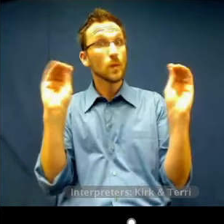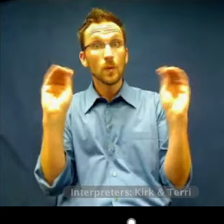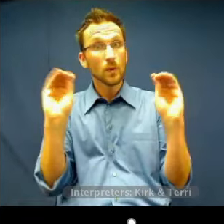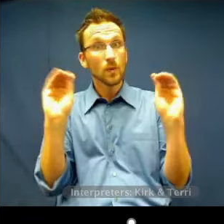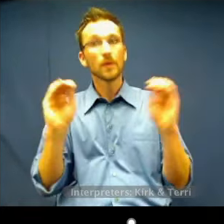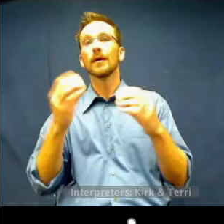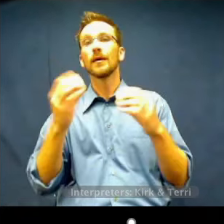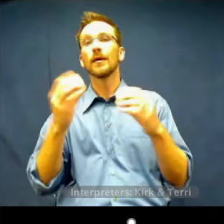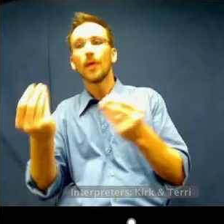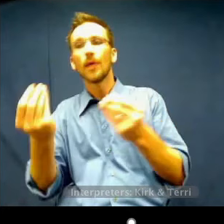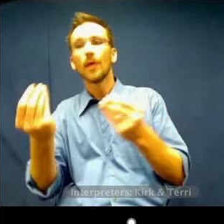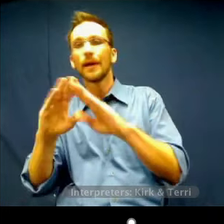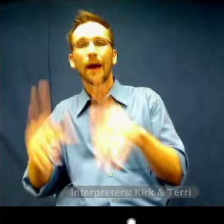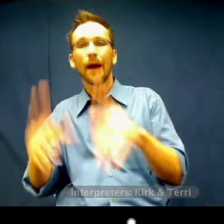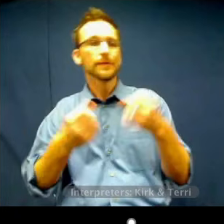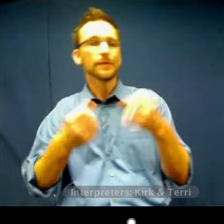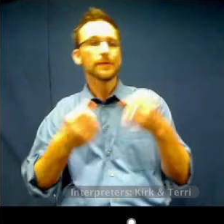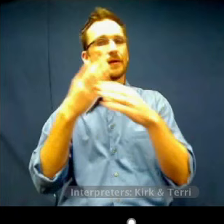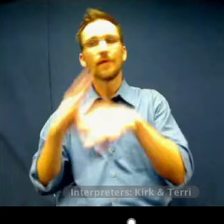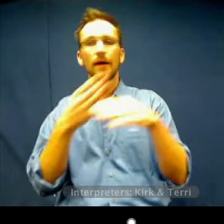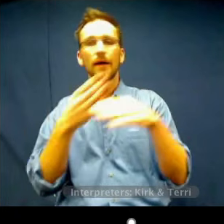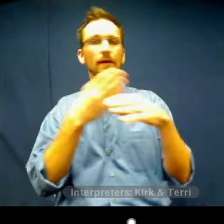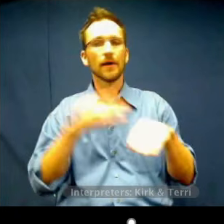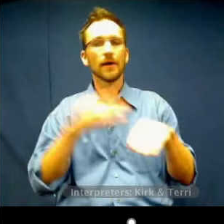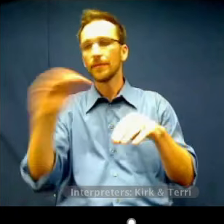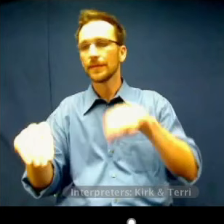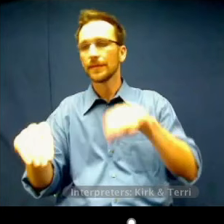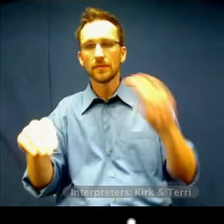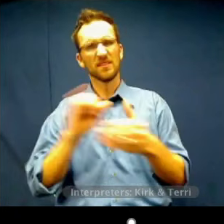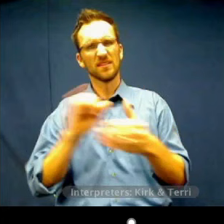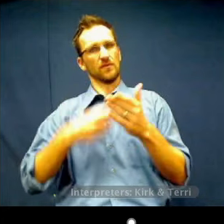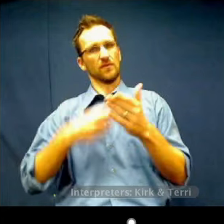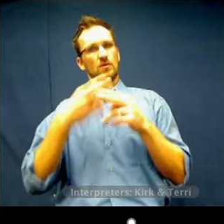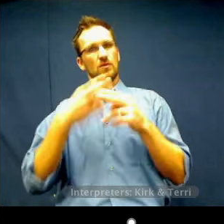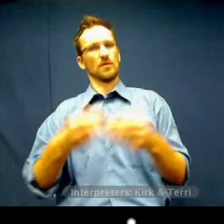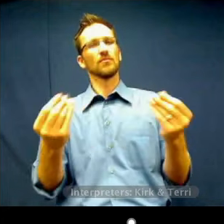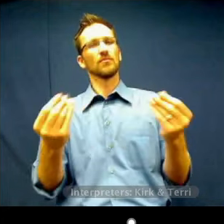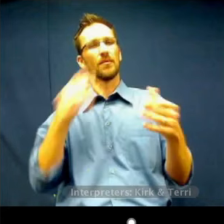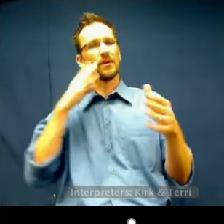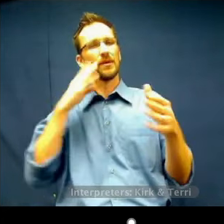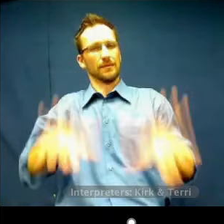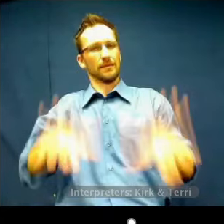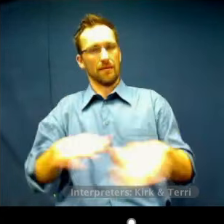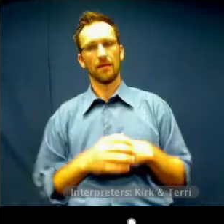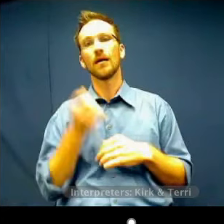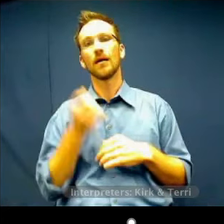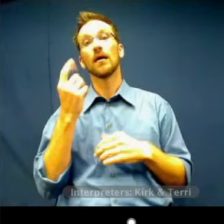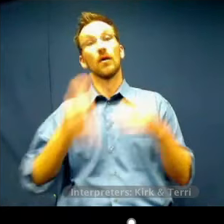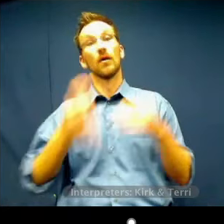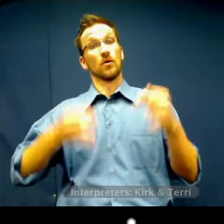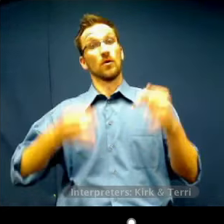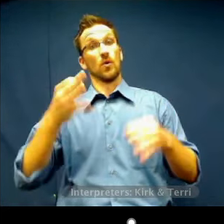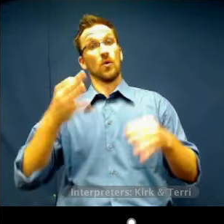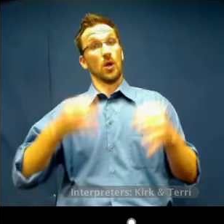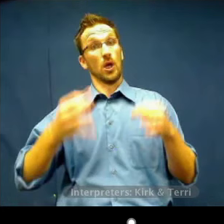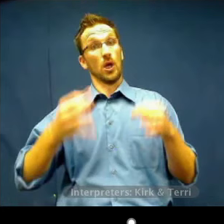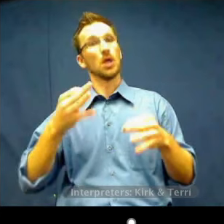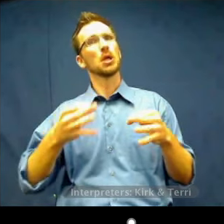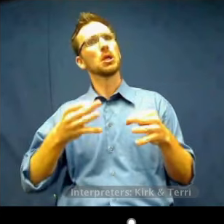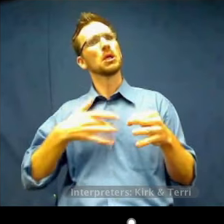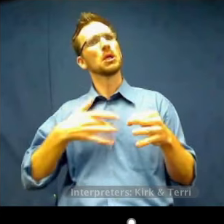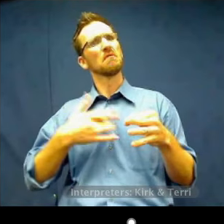up the property, then this is what it would be called. And the courts are of the opinion that people can pretty much divide their property as